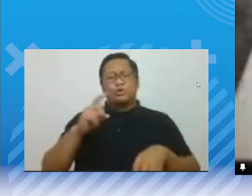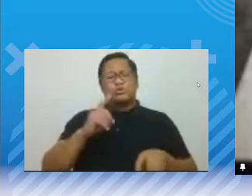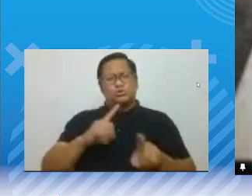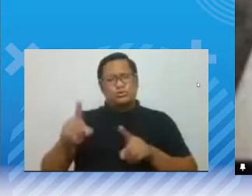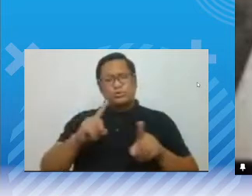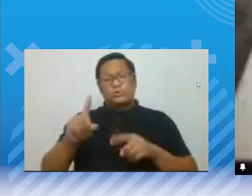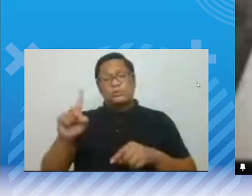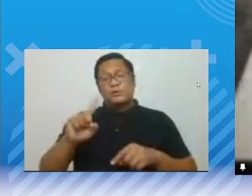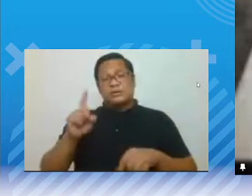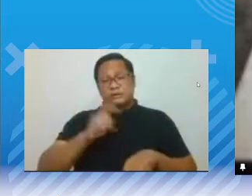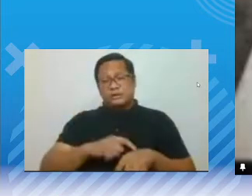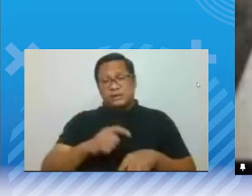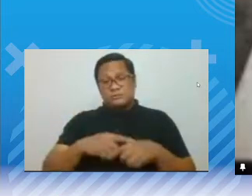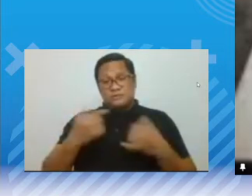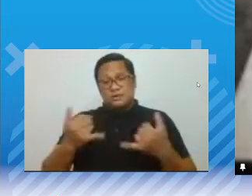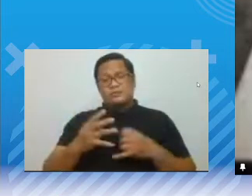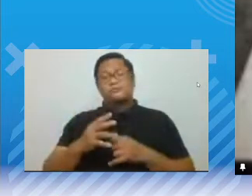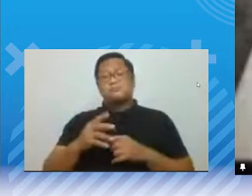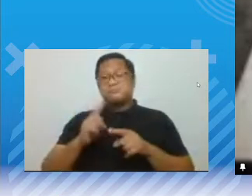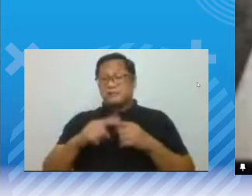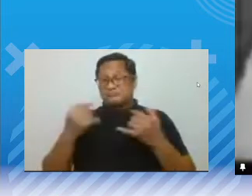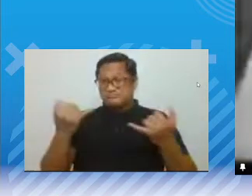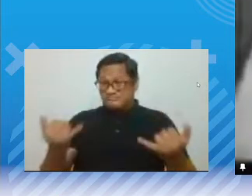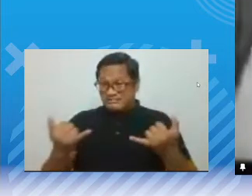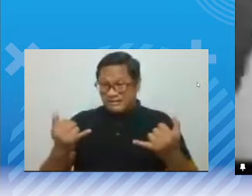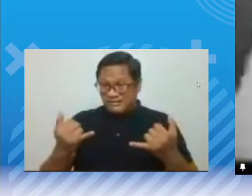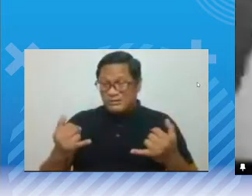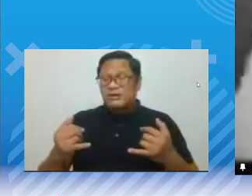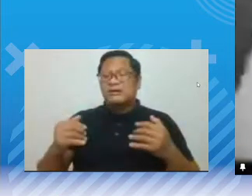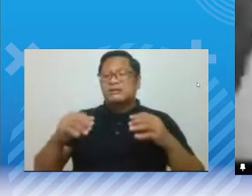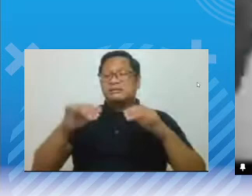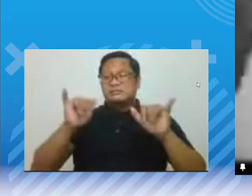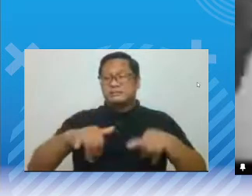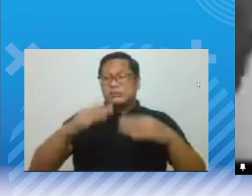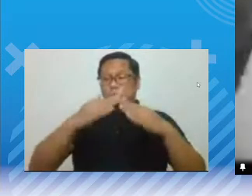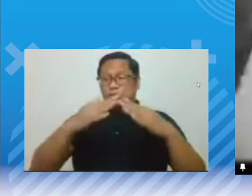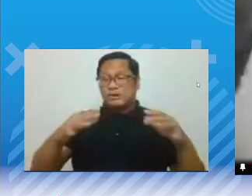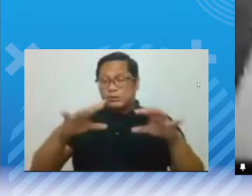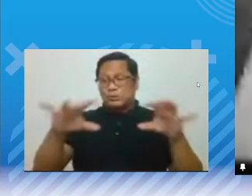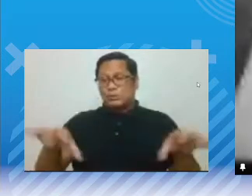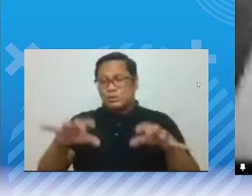this work from home setup has changed everything.